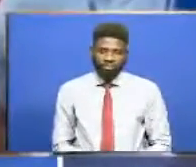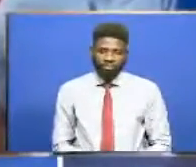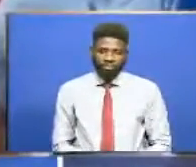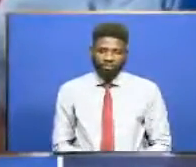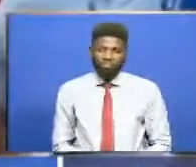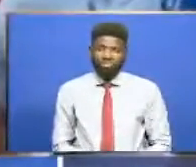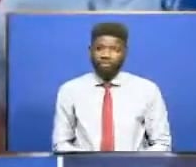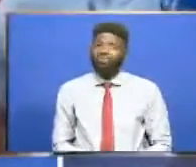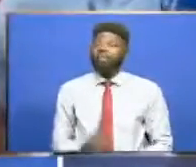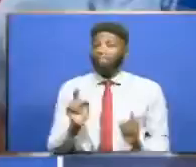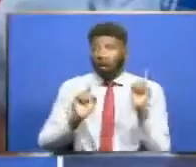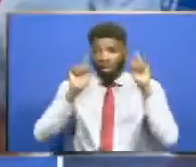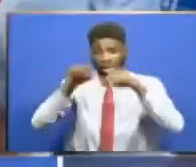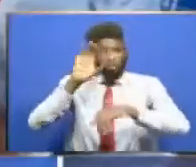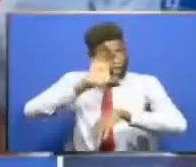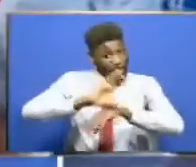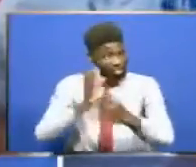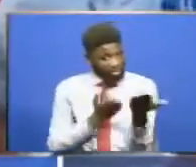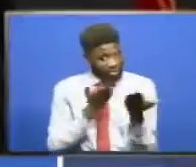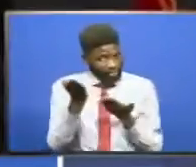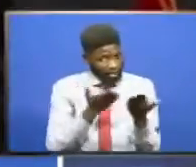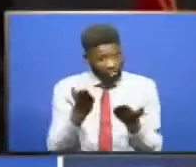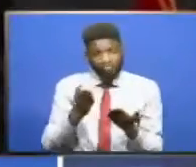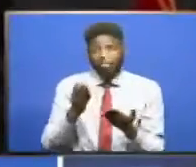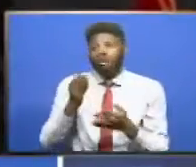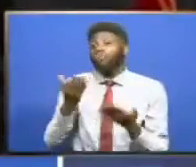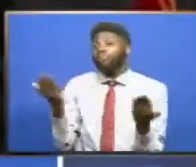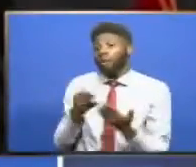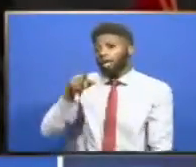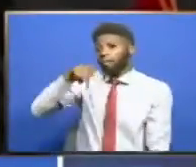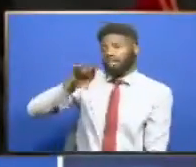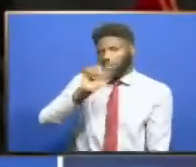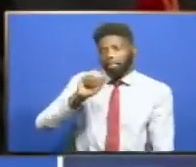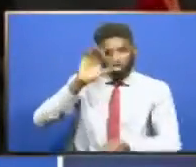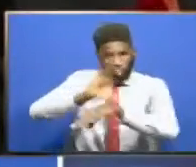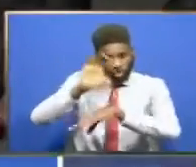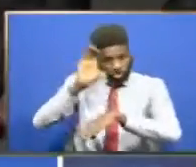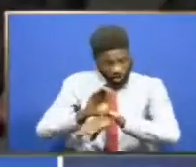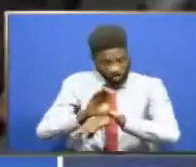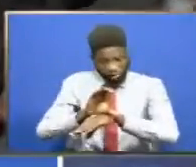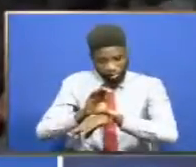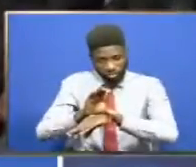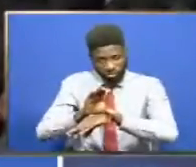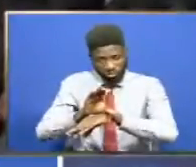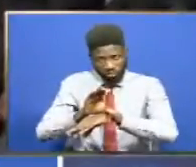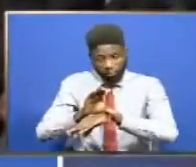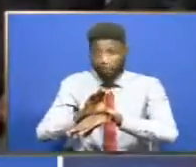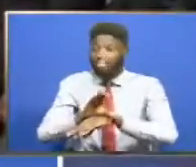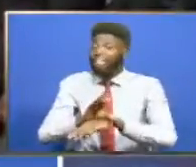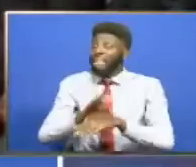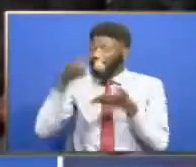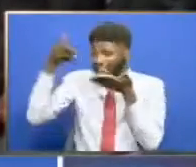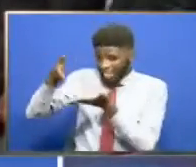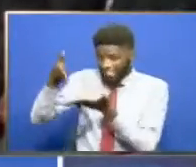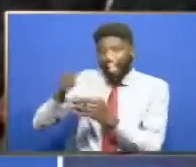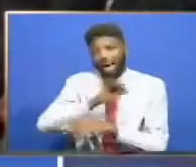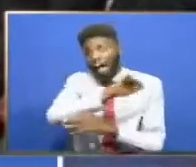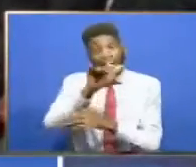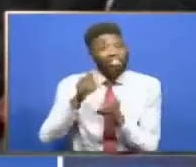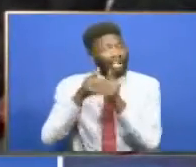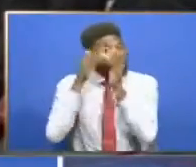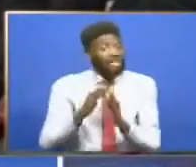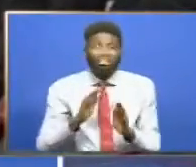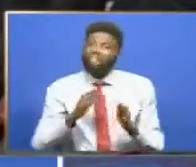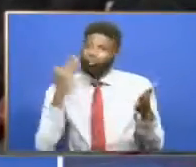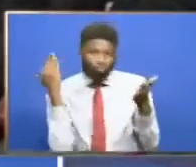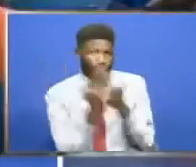He would attend a church service at Presbyterian Church of East Africa, PCEA, where he called on leaders to stop using